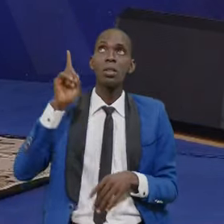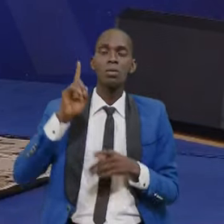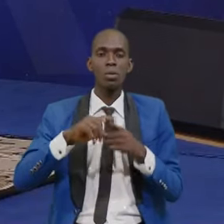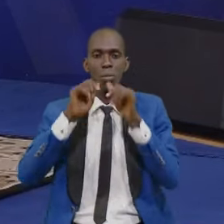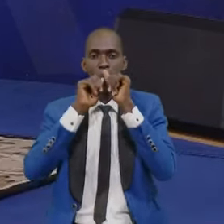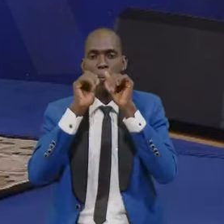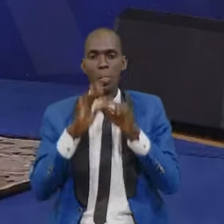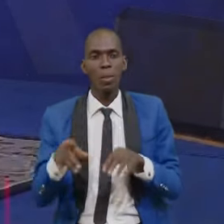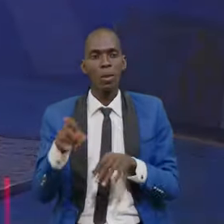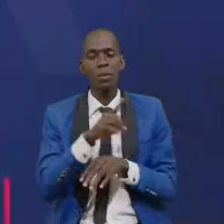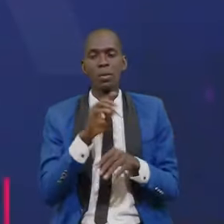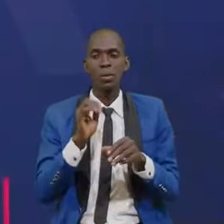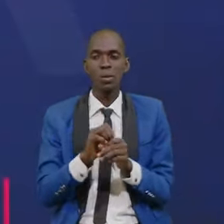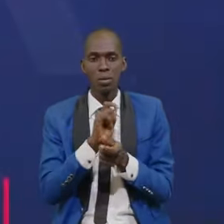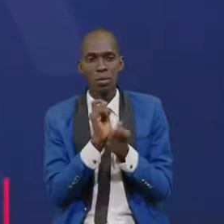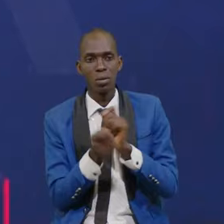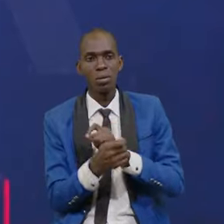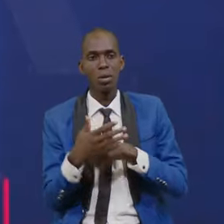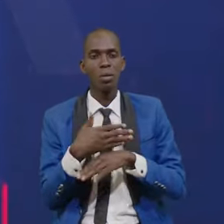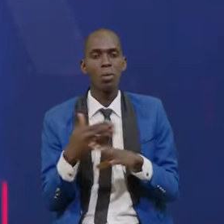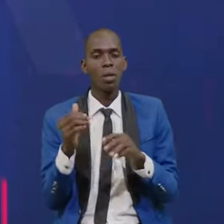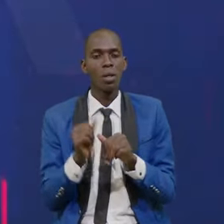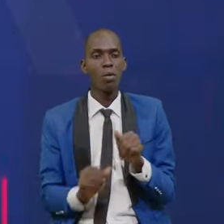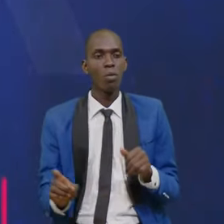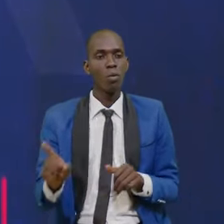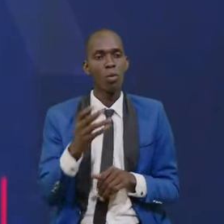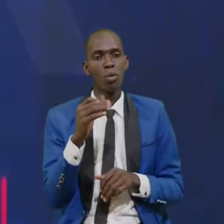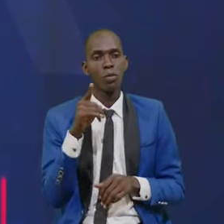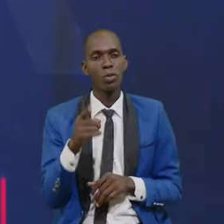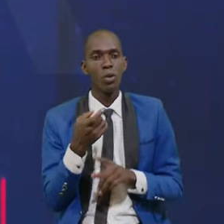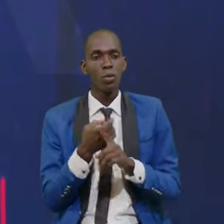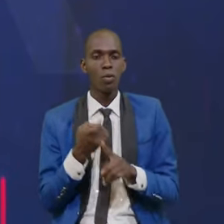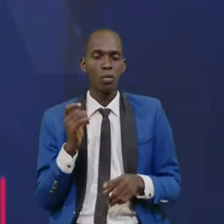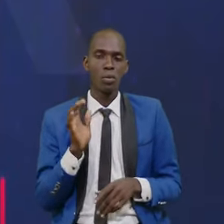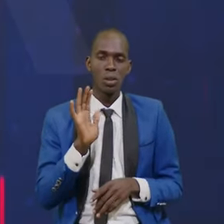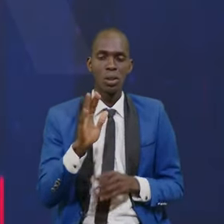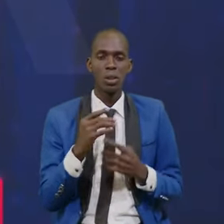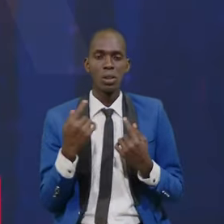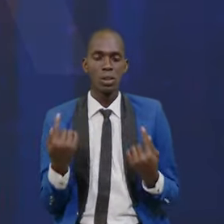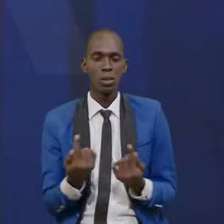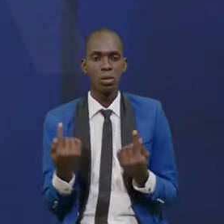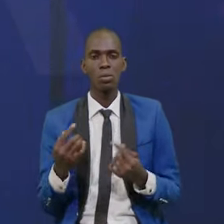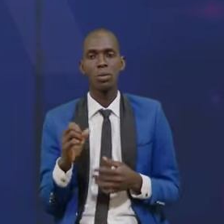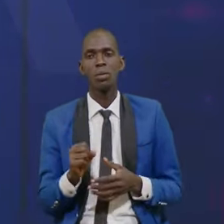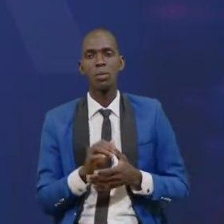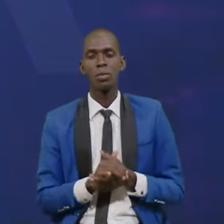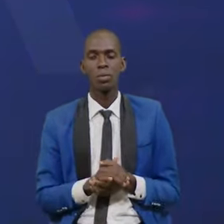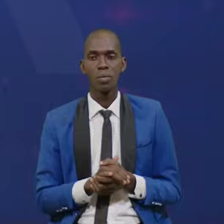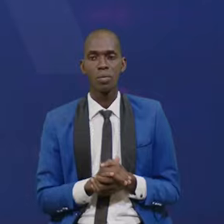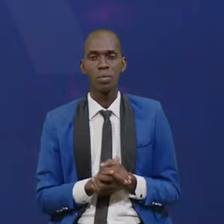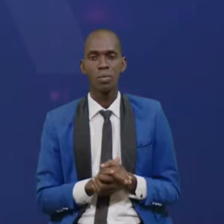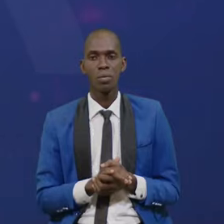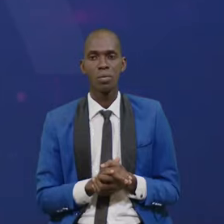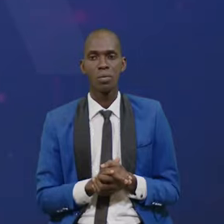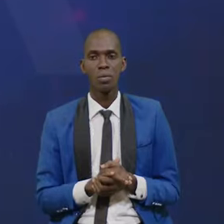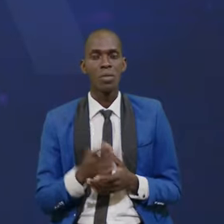turning away every one of you from his iniquity." We're looking at